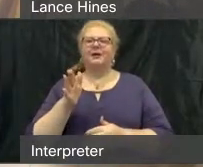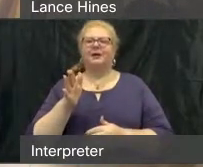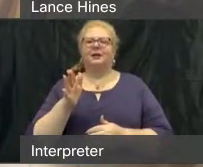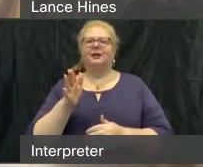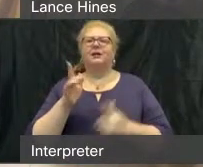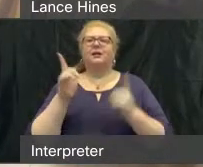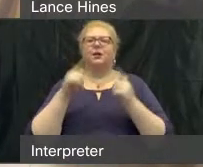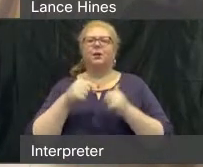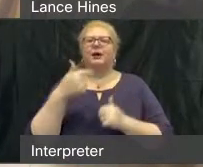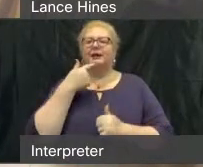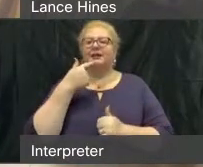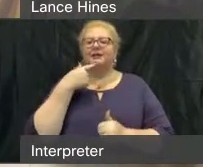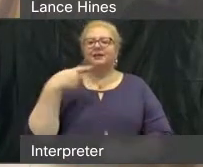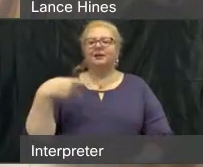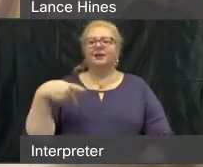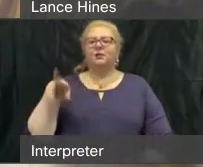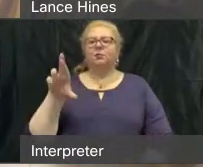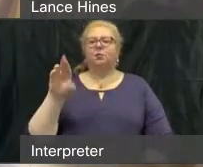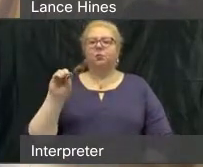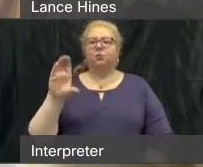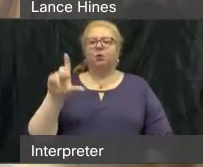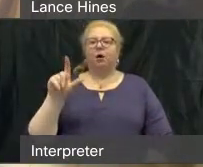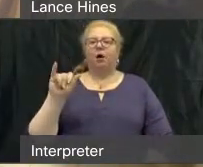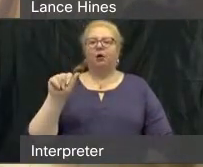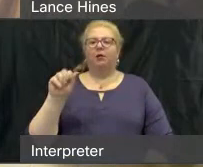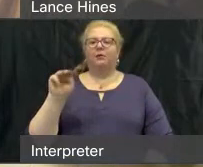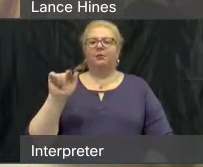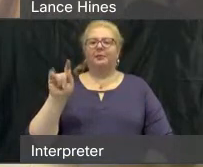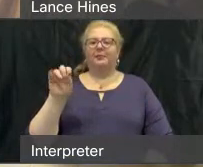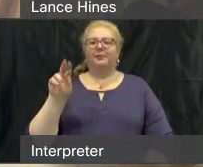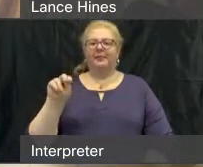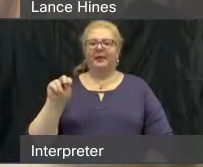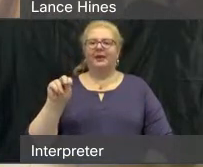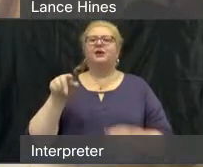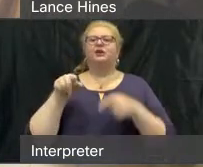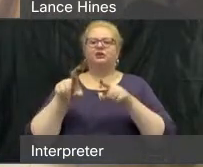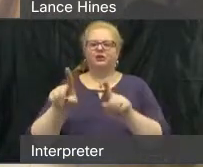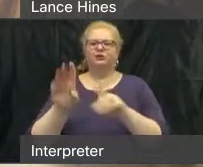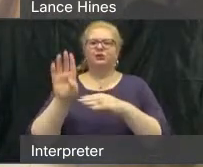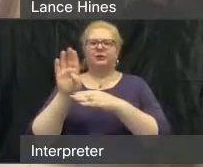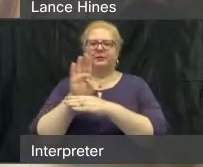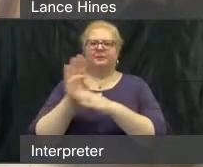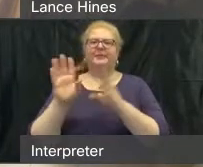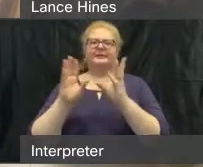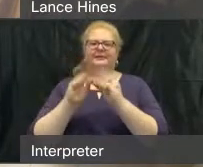So when it says a proclamation, Director Miller, we won't do it. We'll do it in a business meeting.